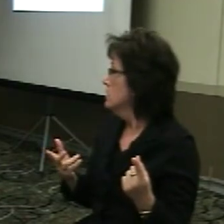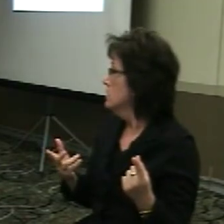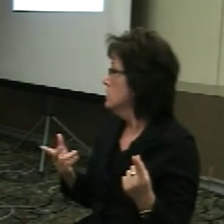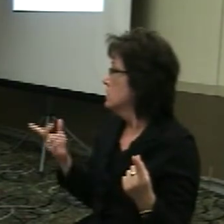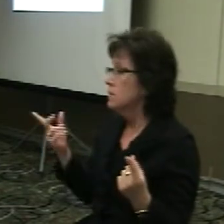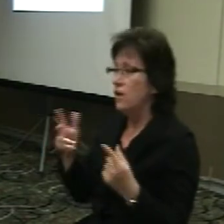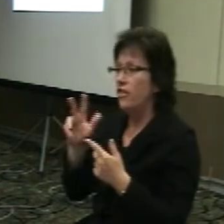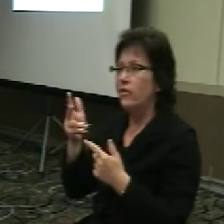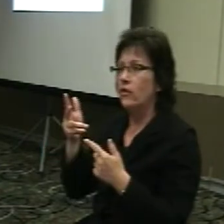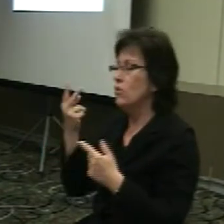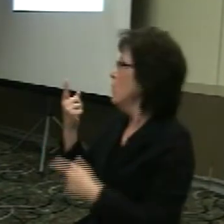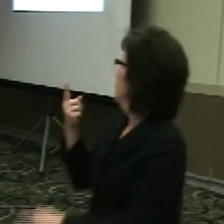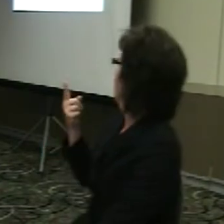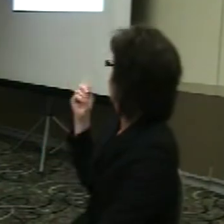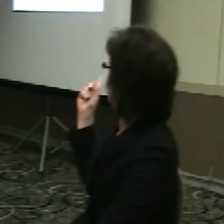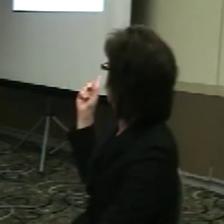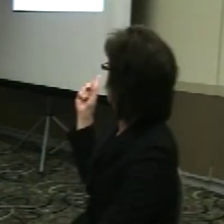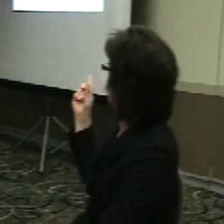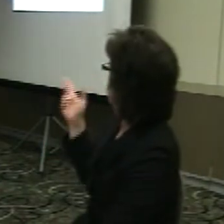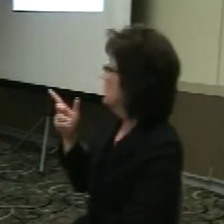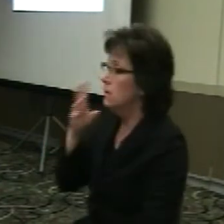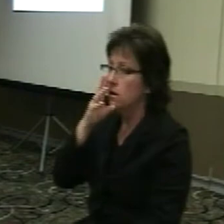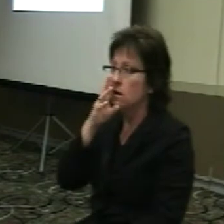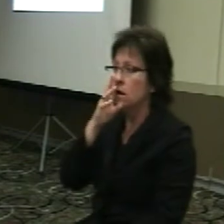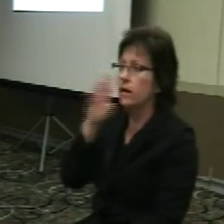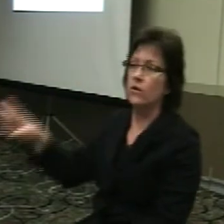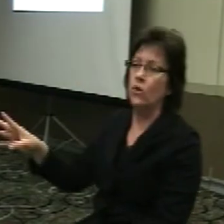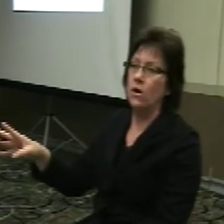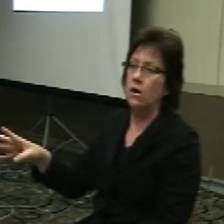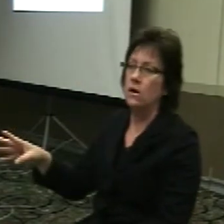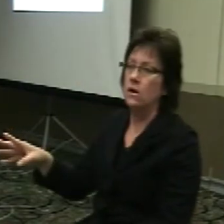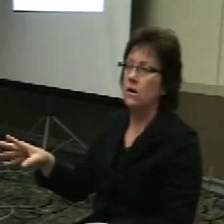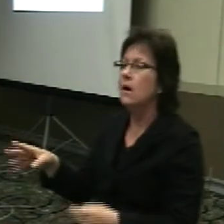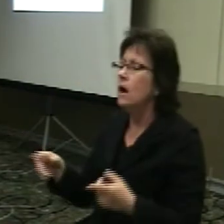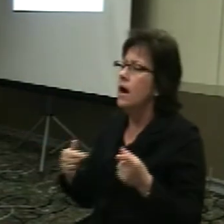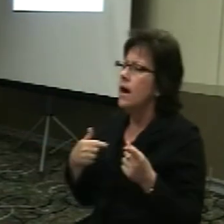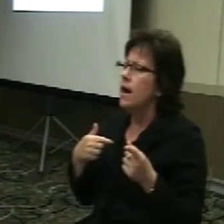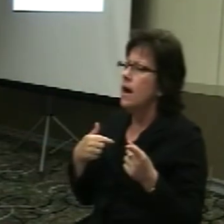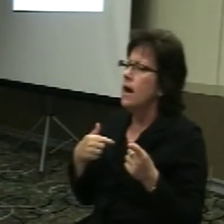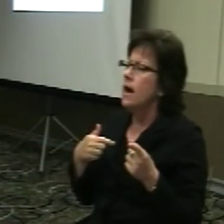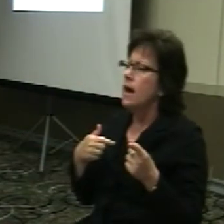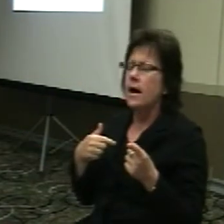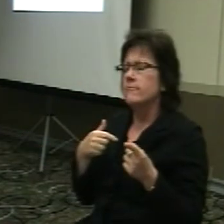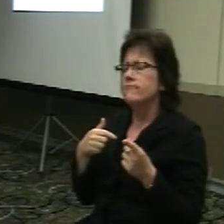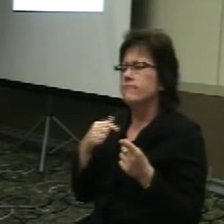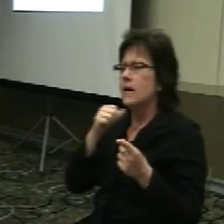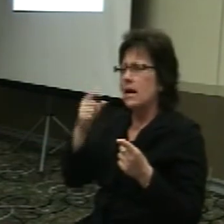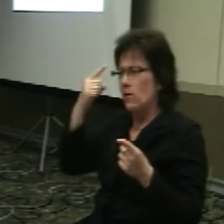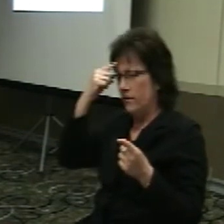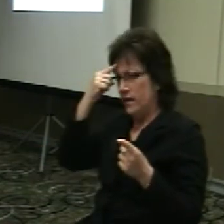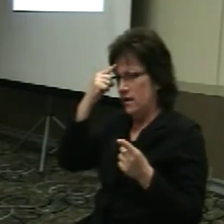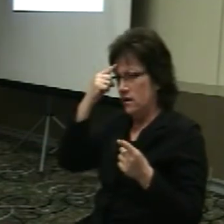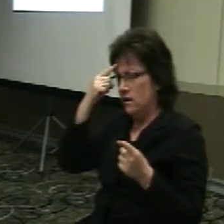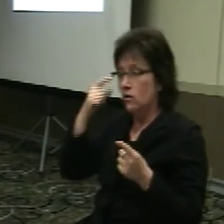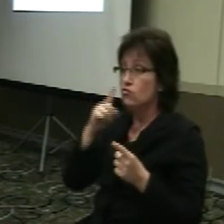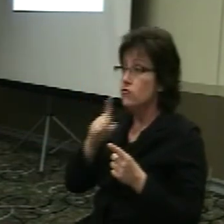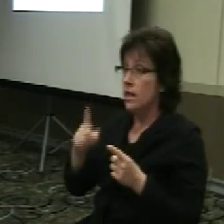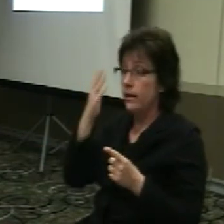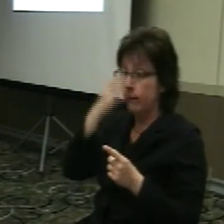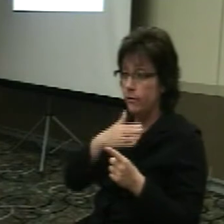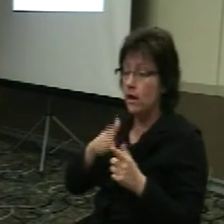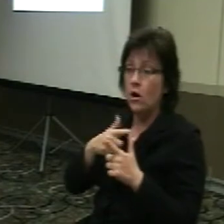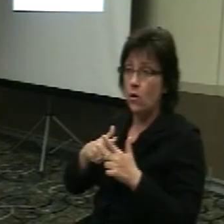No, now we're the third one. All right, I don't know if the teacher didn't see it or they plan to ignore it. I'm not going to deal with Rollin